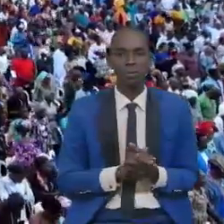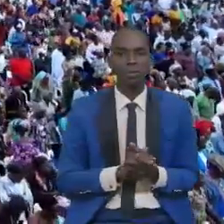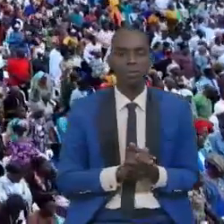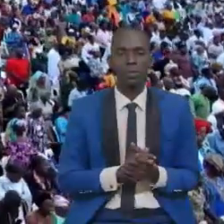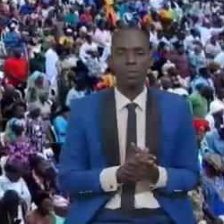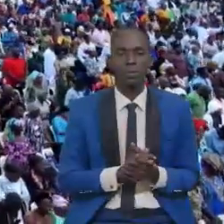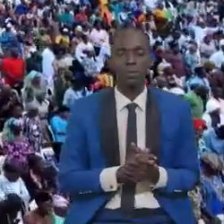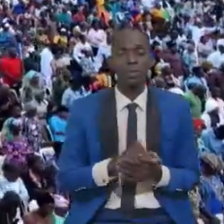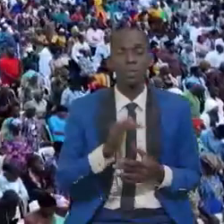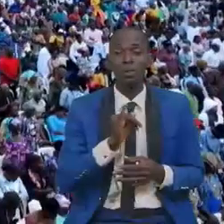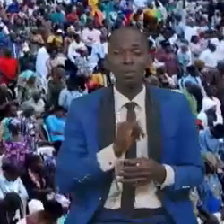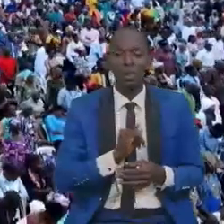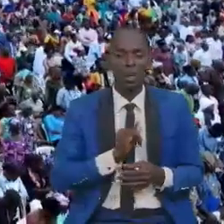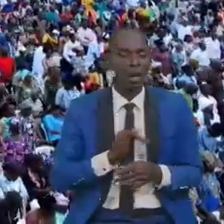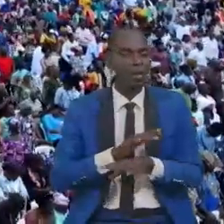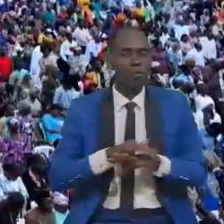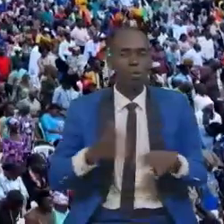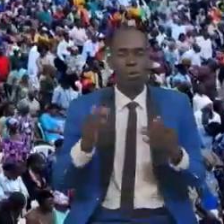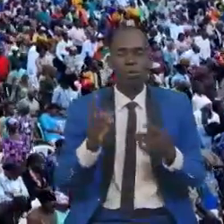I want to play games